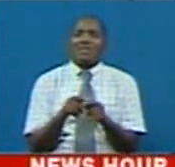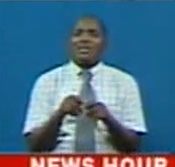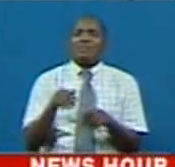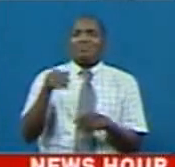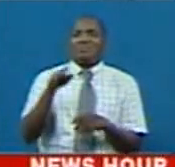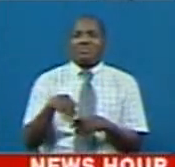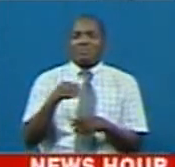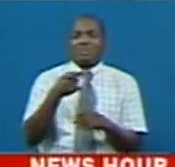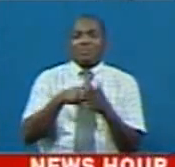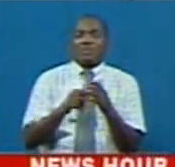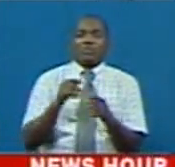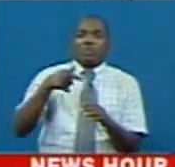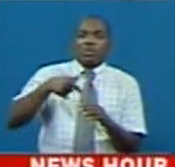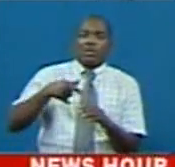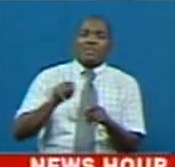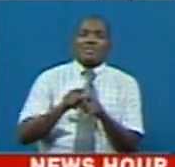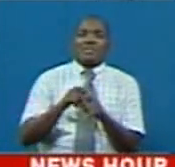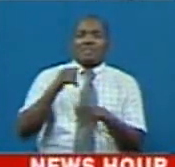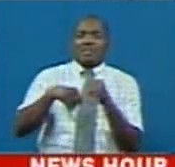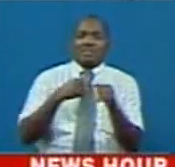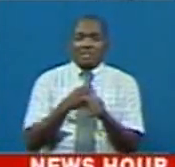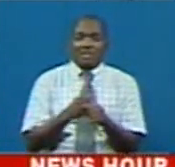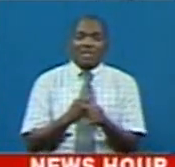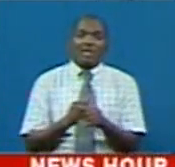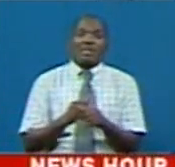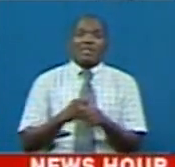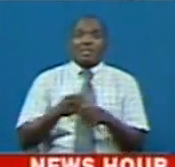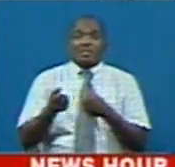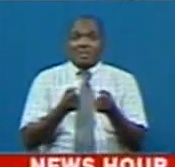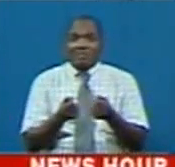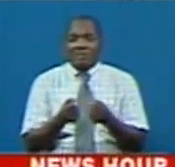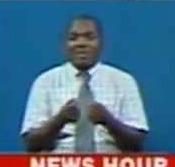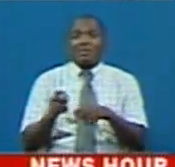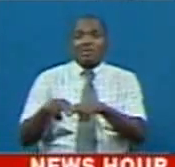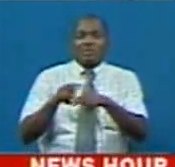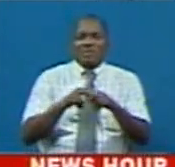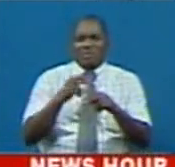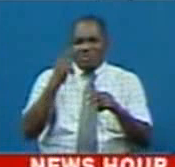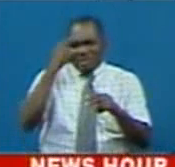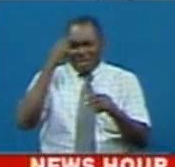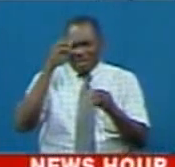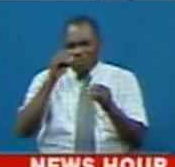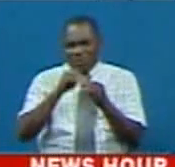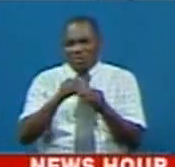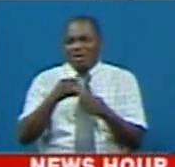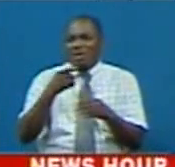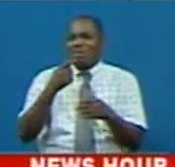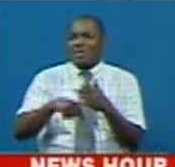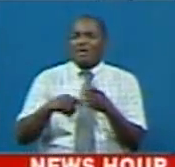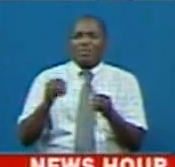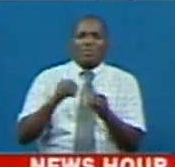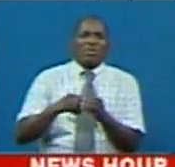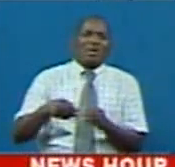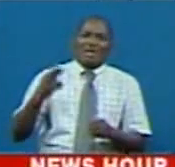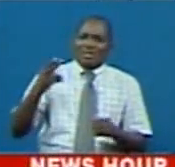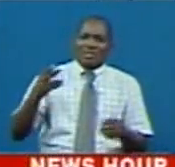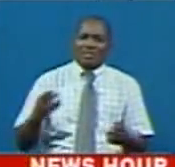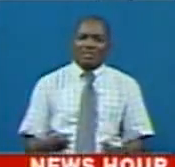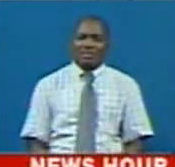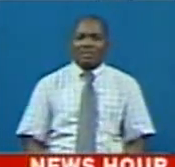oil price on the international market. Commercial and private vehicle drivers are concerned about the price hike in the past few